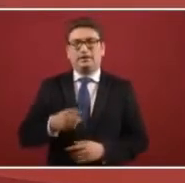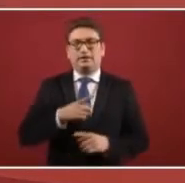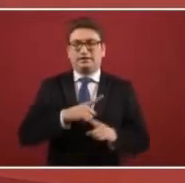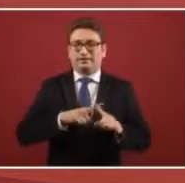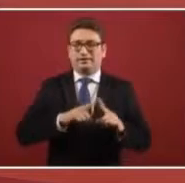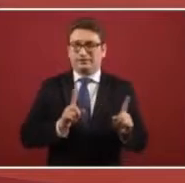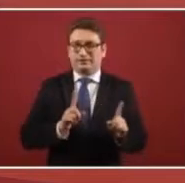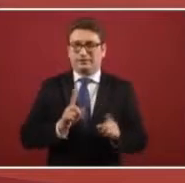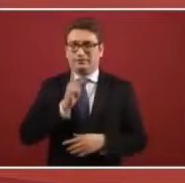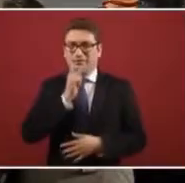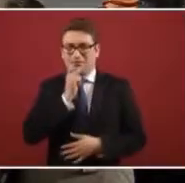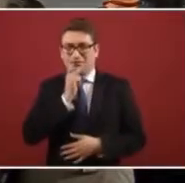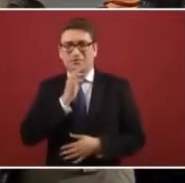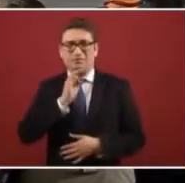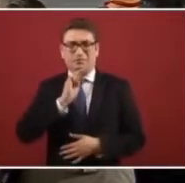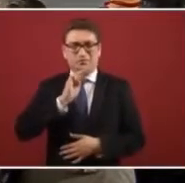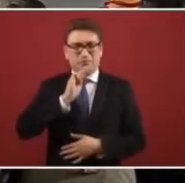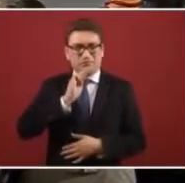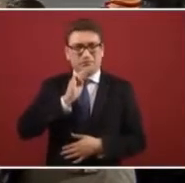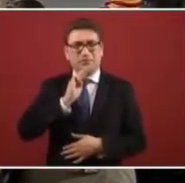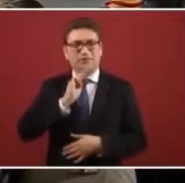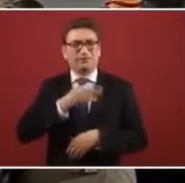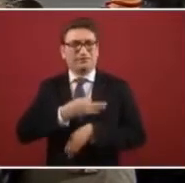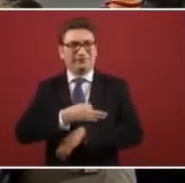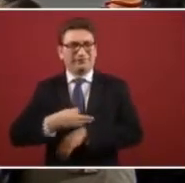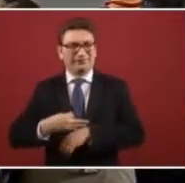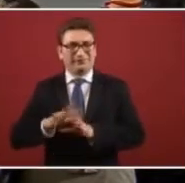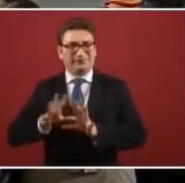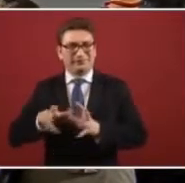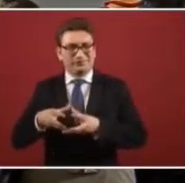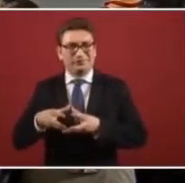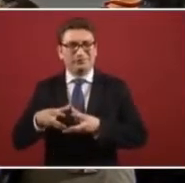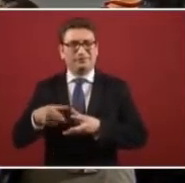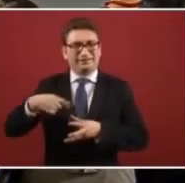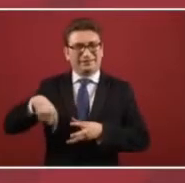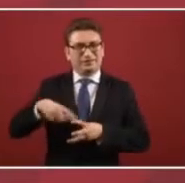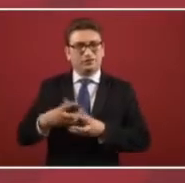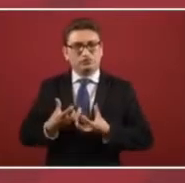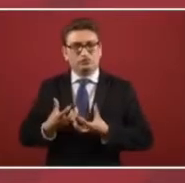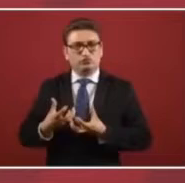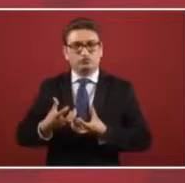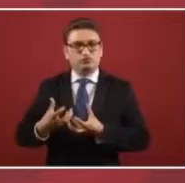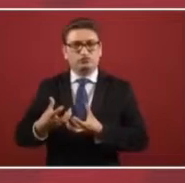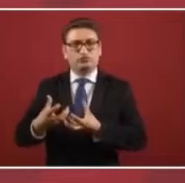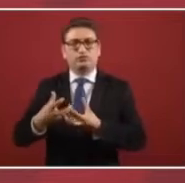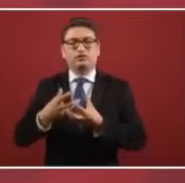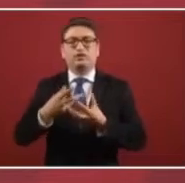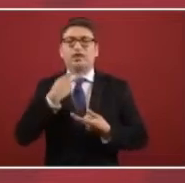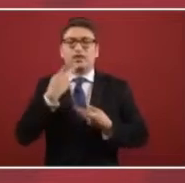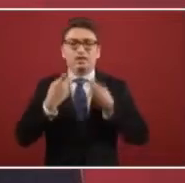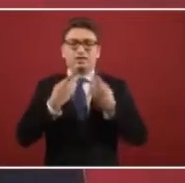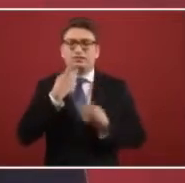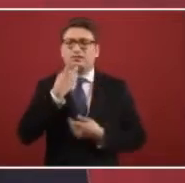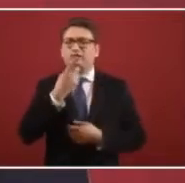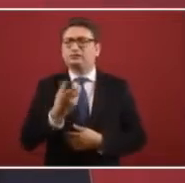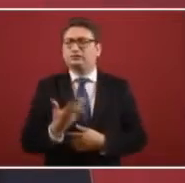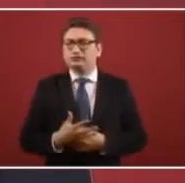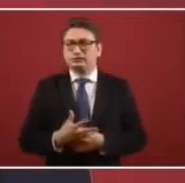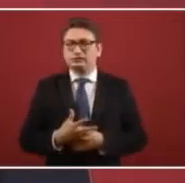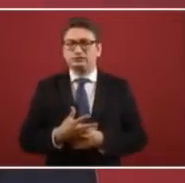The parents of families that are organizing this manifestation are talking about no to